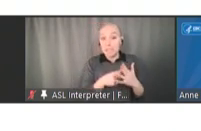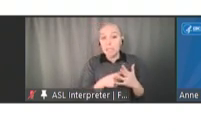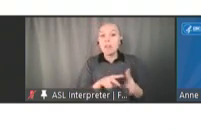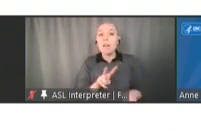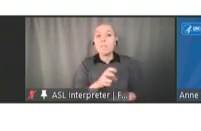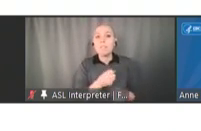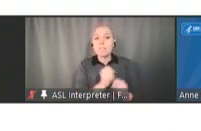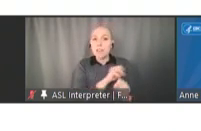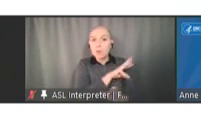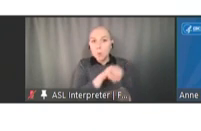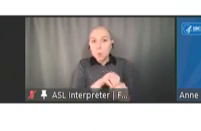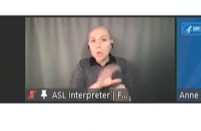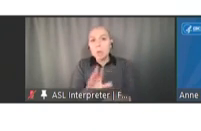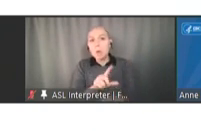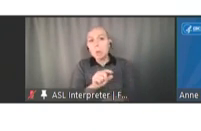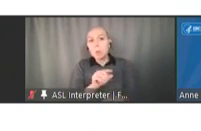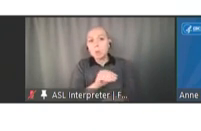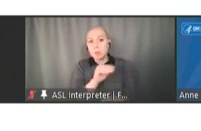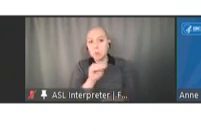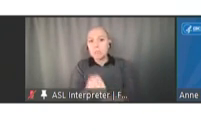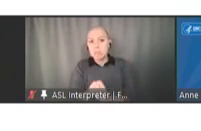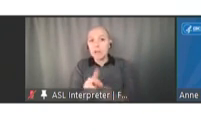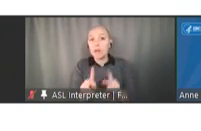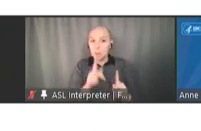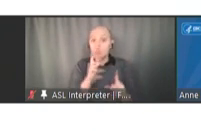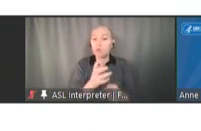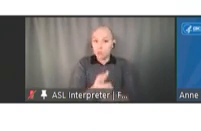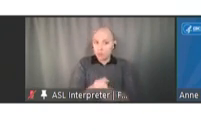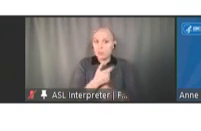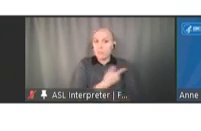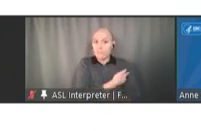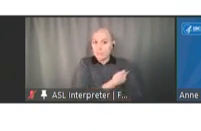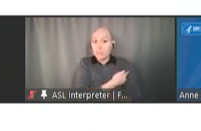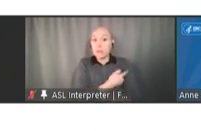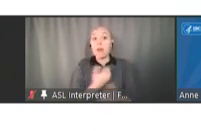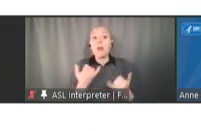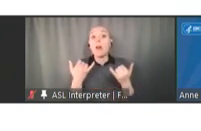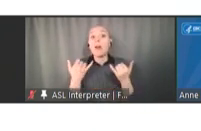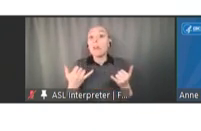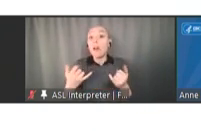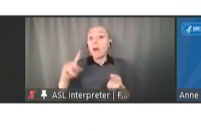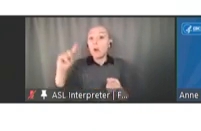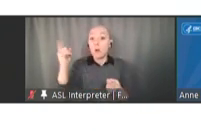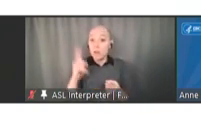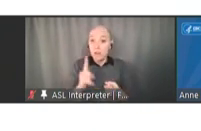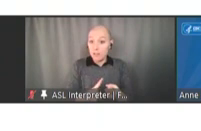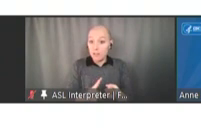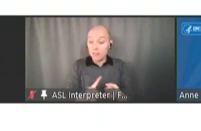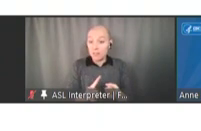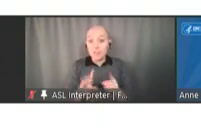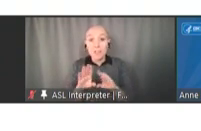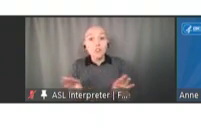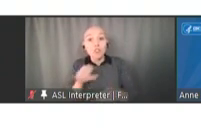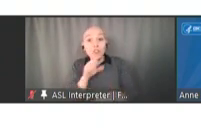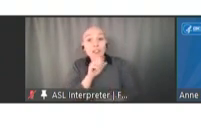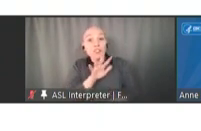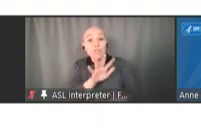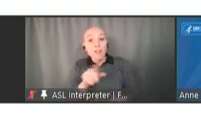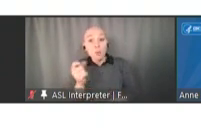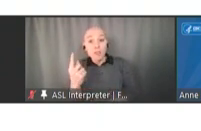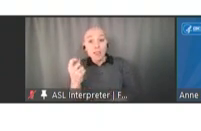approximately 20% of vaccinees, and this has decreased over time. For children ages 5 to 11 and 12 to 15